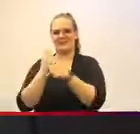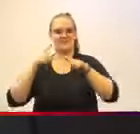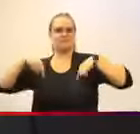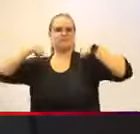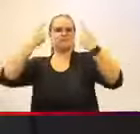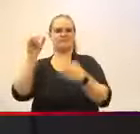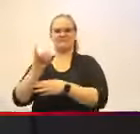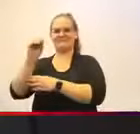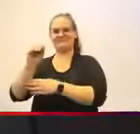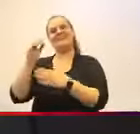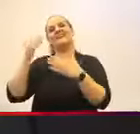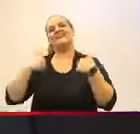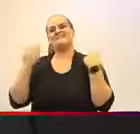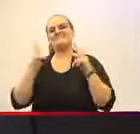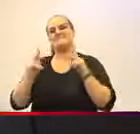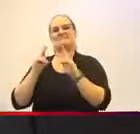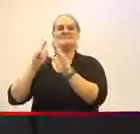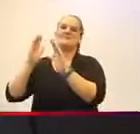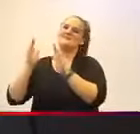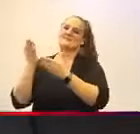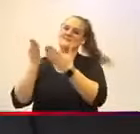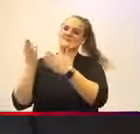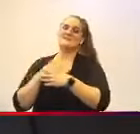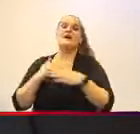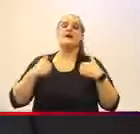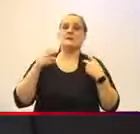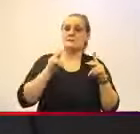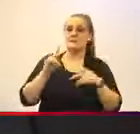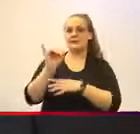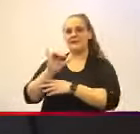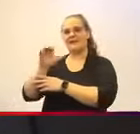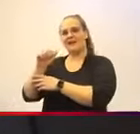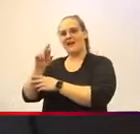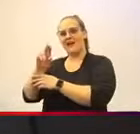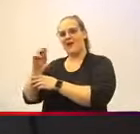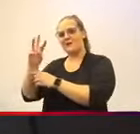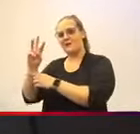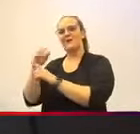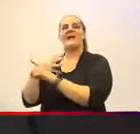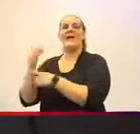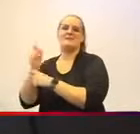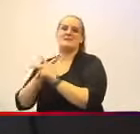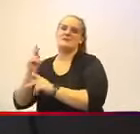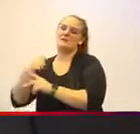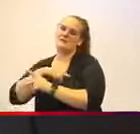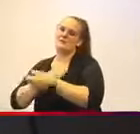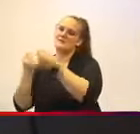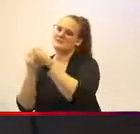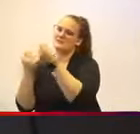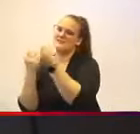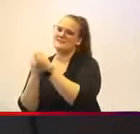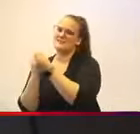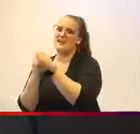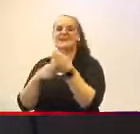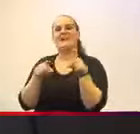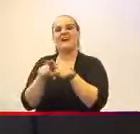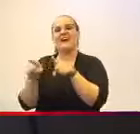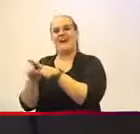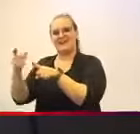Services, our young people like Arrow, and those we've stood alongside as they have risen. Thanks.